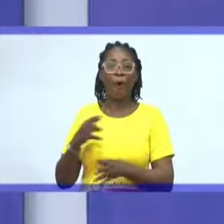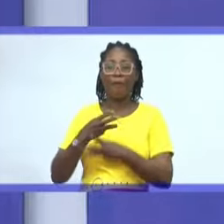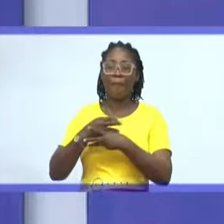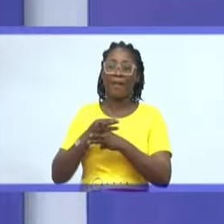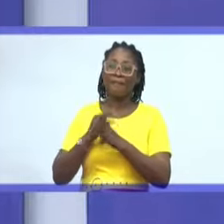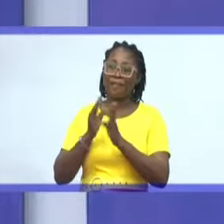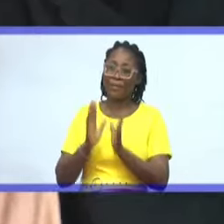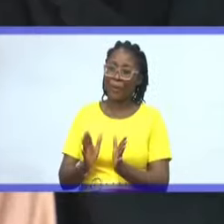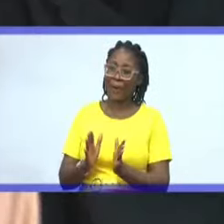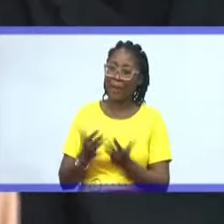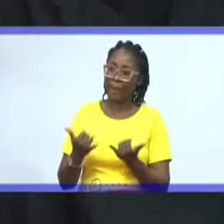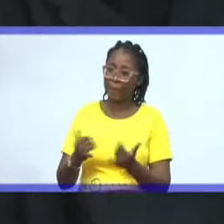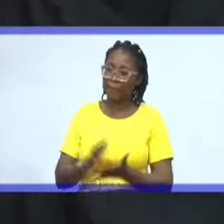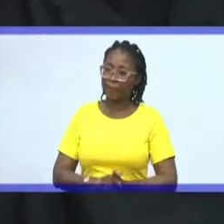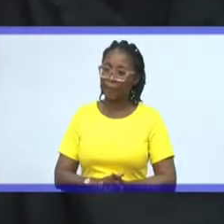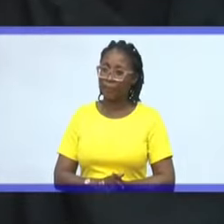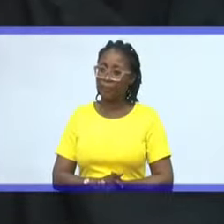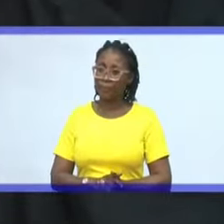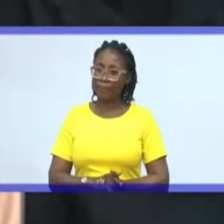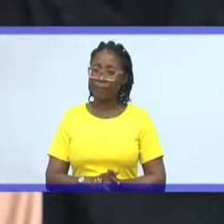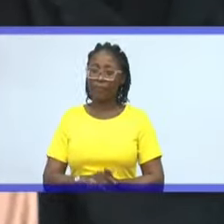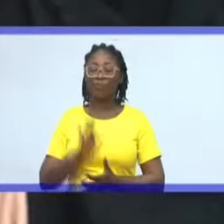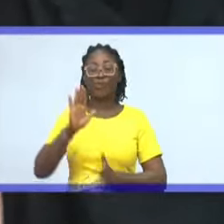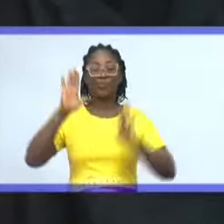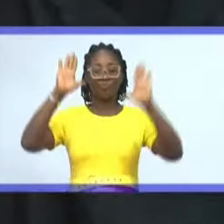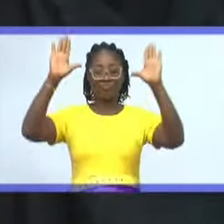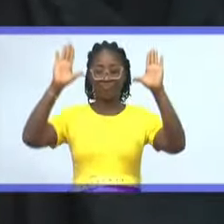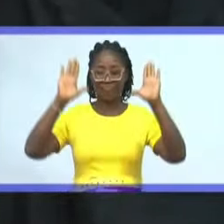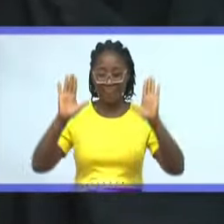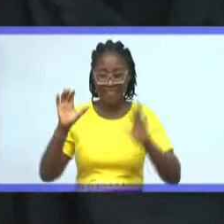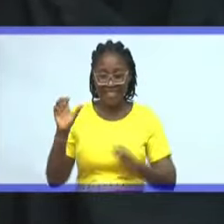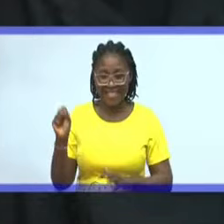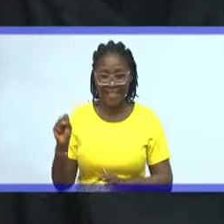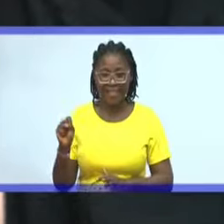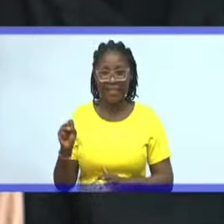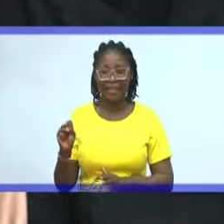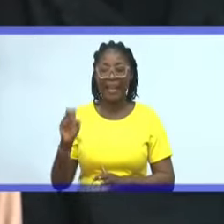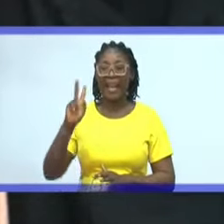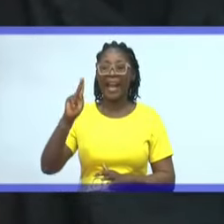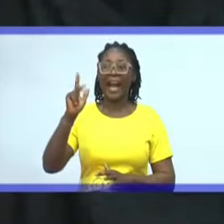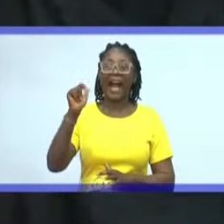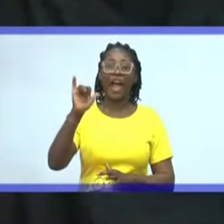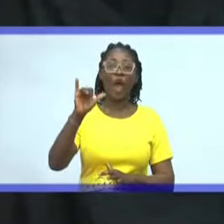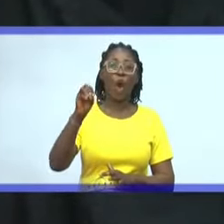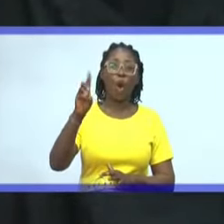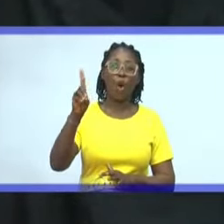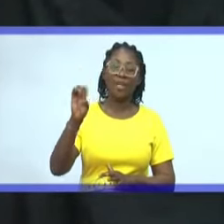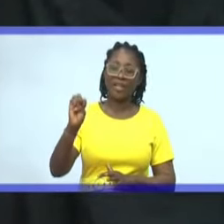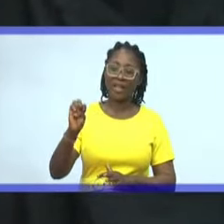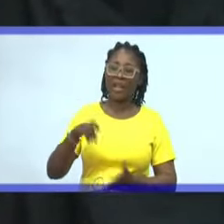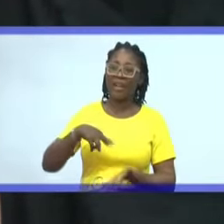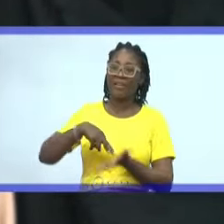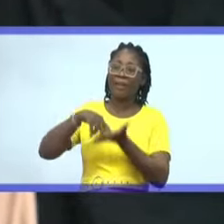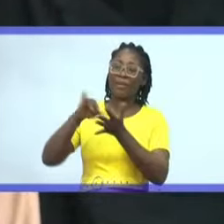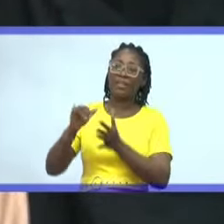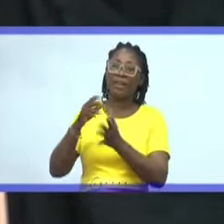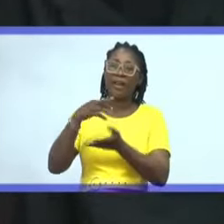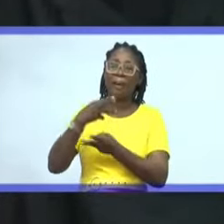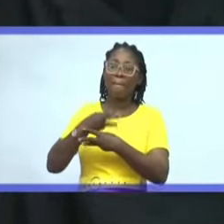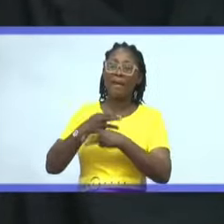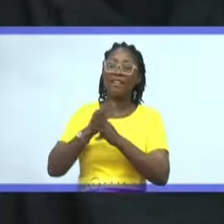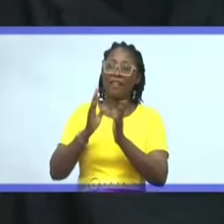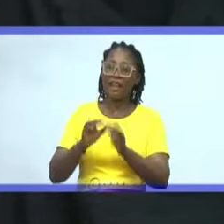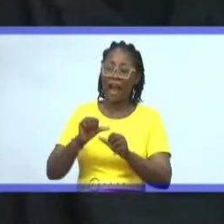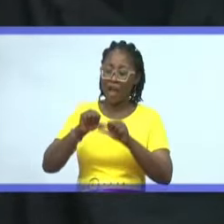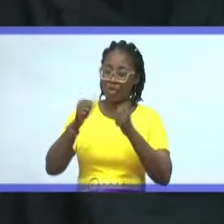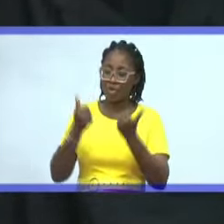Manufacturers Association. Your Excellencies, Kayode Alunga is my name, representing the Manufacturer